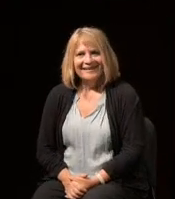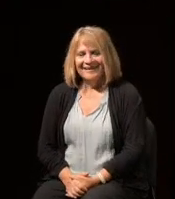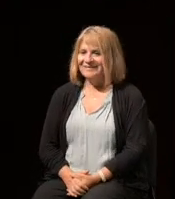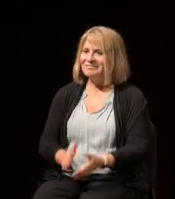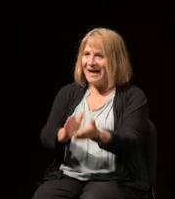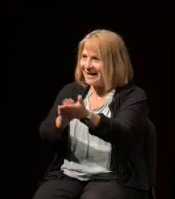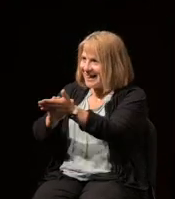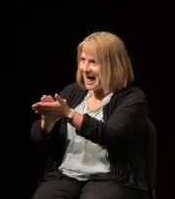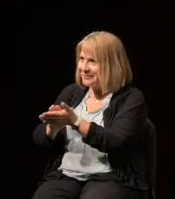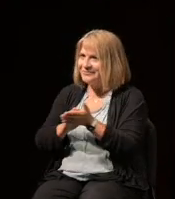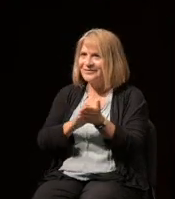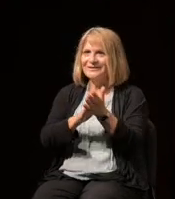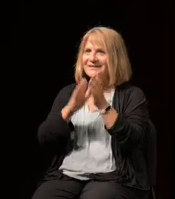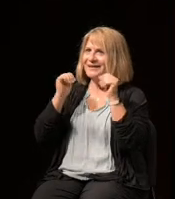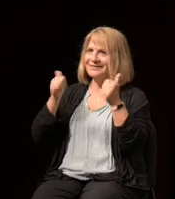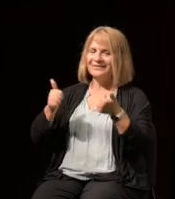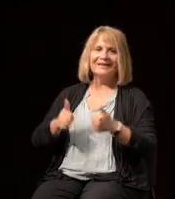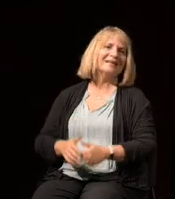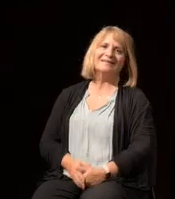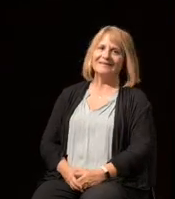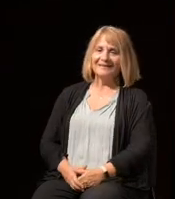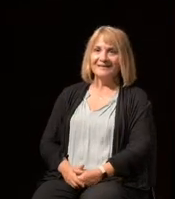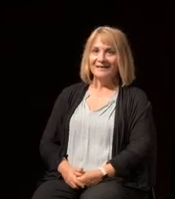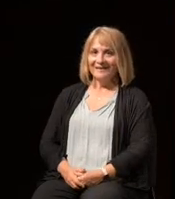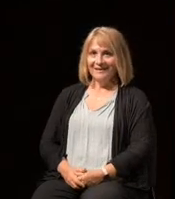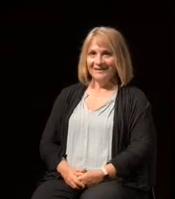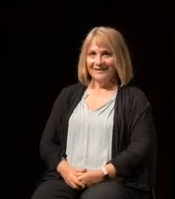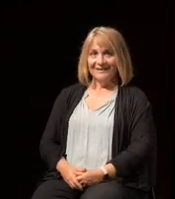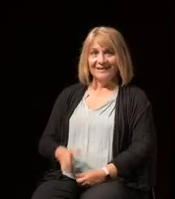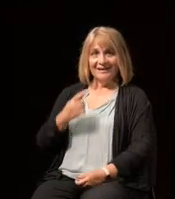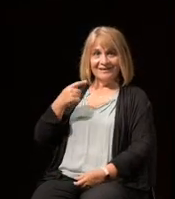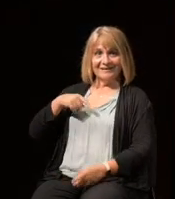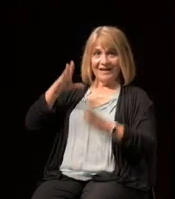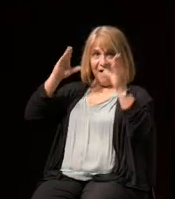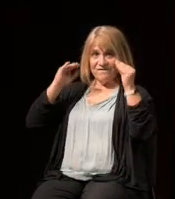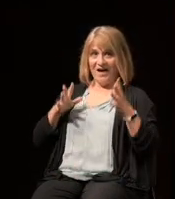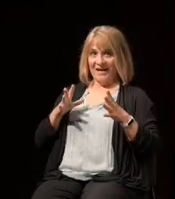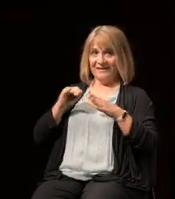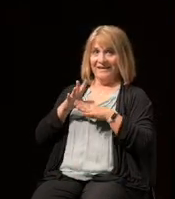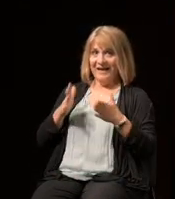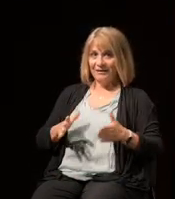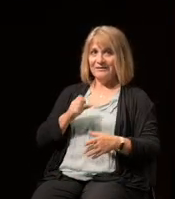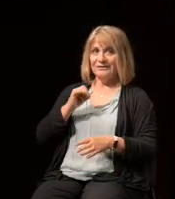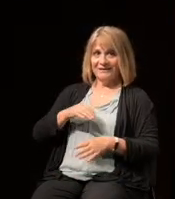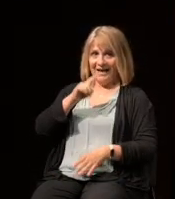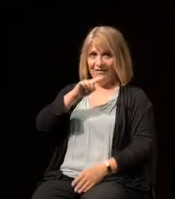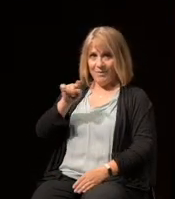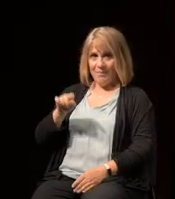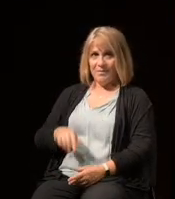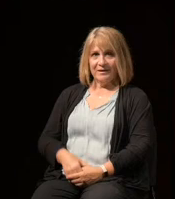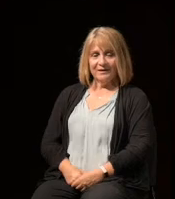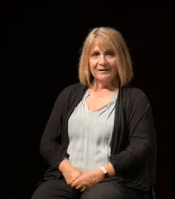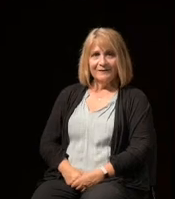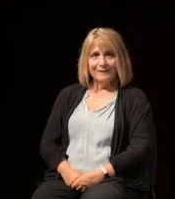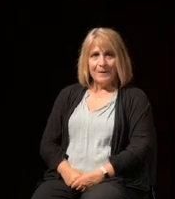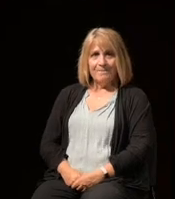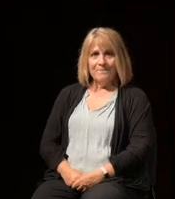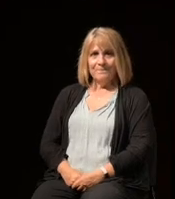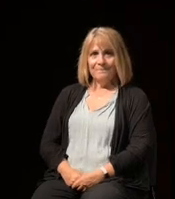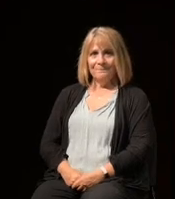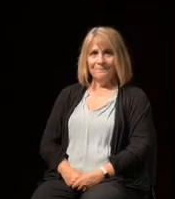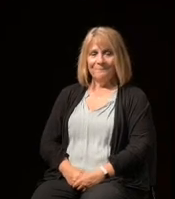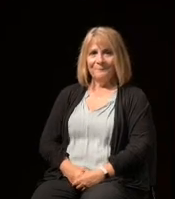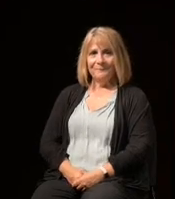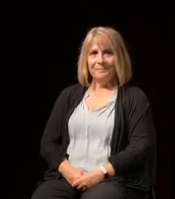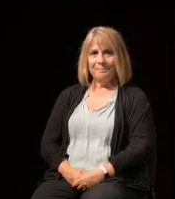Give yourself a hand, okay? And you said our faculty, counselors, and staff, and managers, and administrators are competent and well-trained